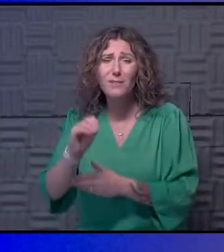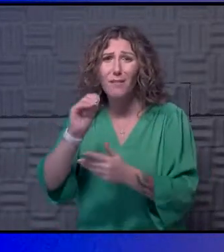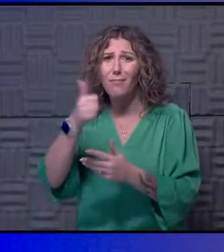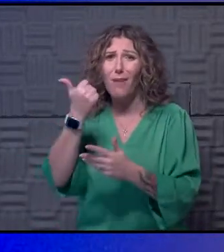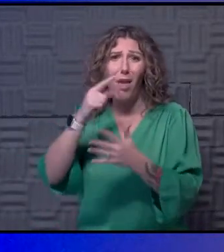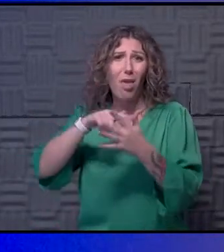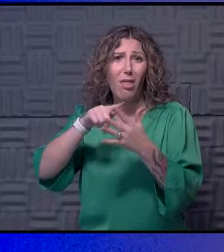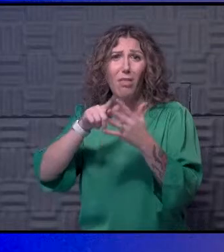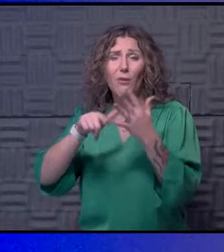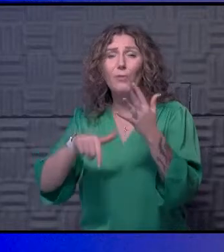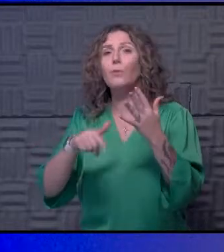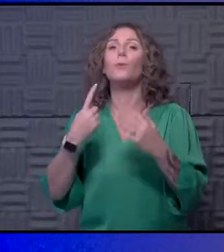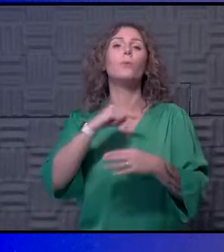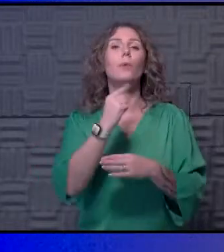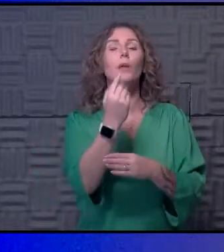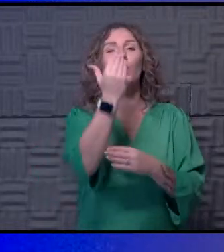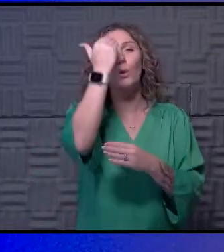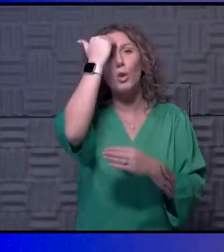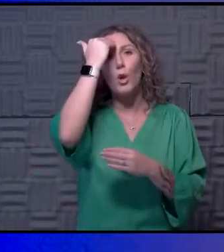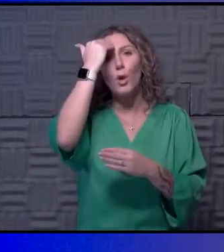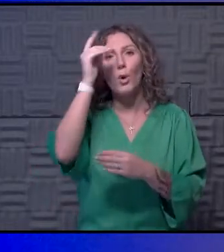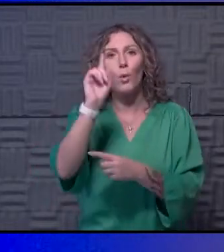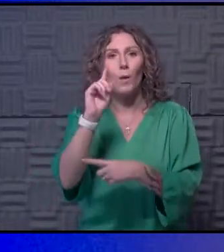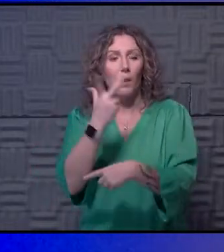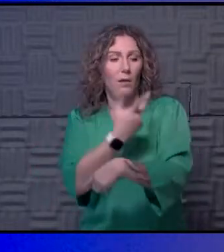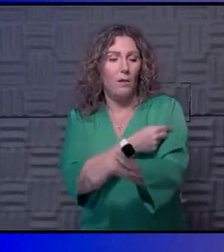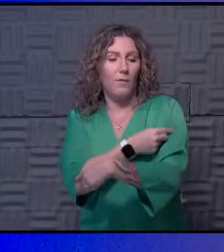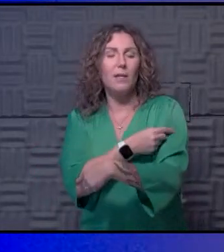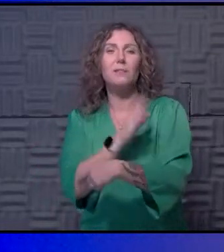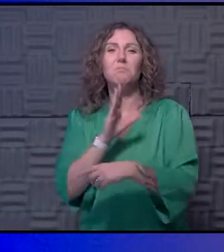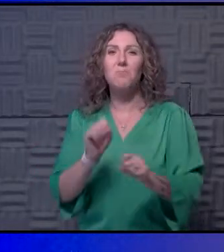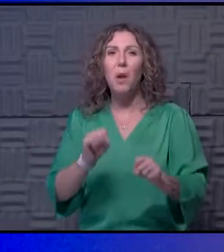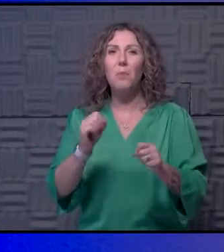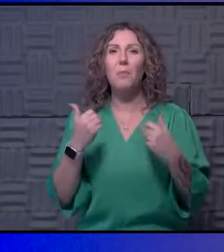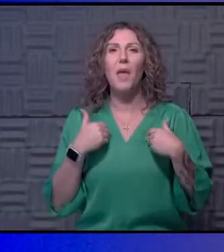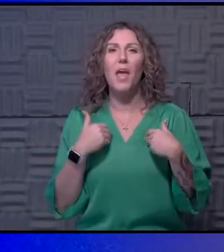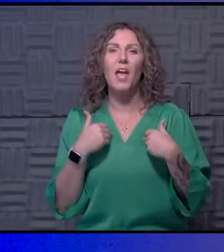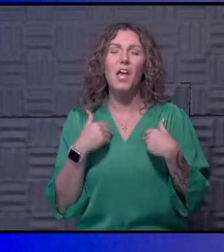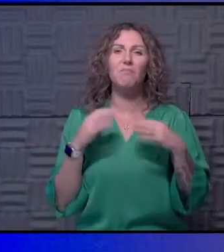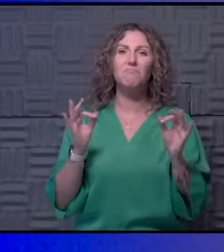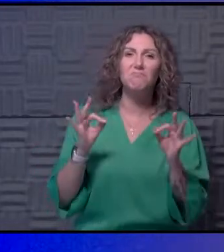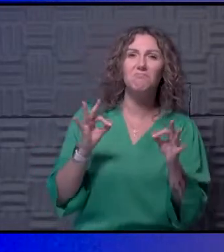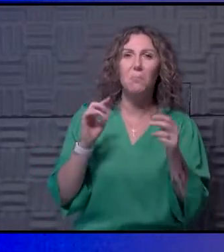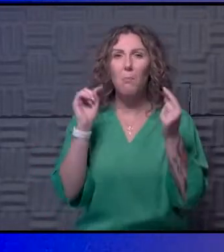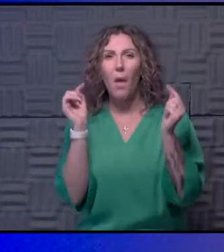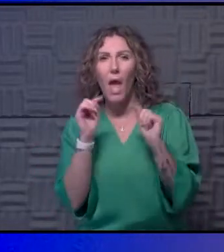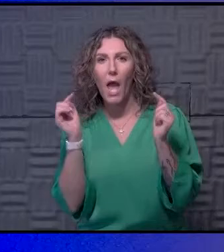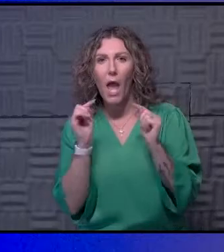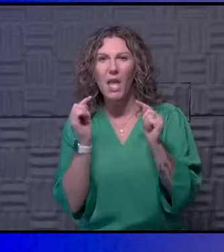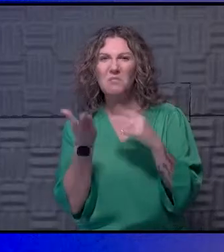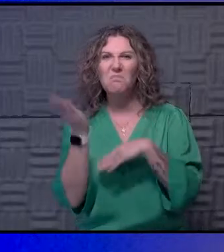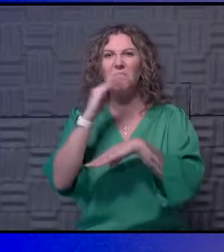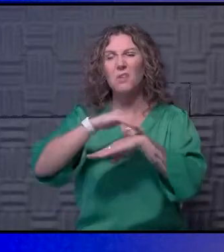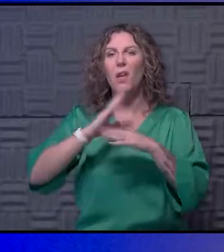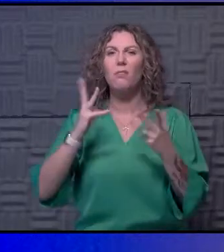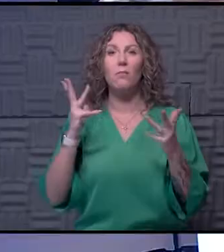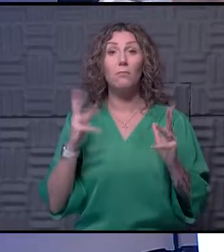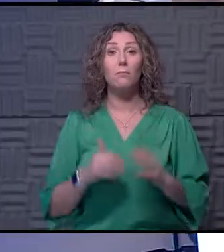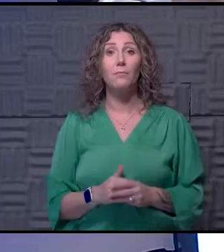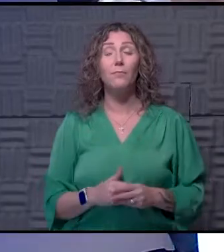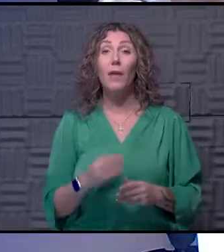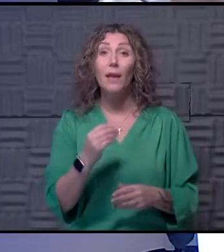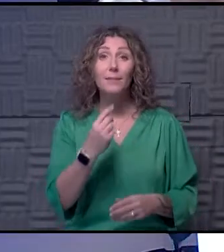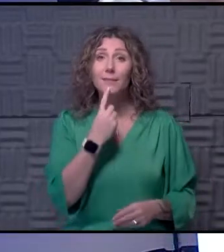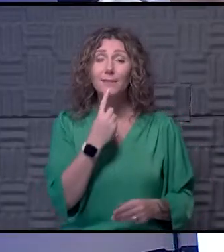ones. Certainly we know that where the vaccine is injected, you're probably going to have some mild amount of pain that's just going to ache throughout the day. And just